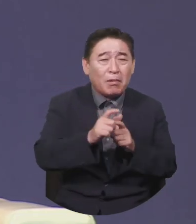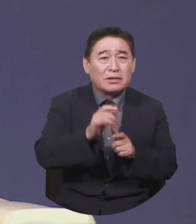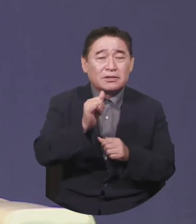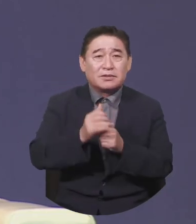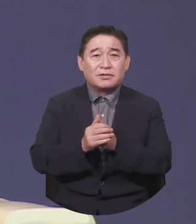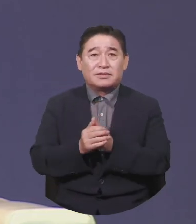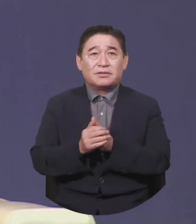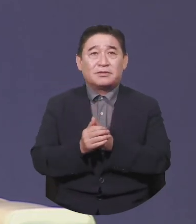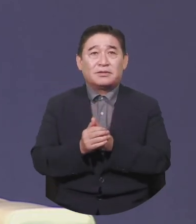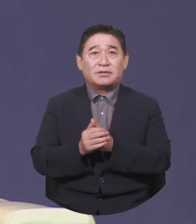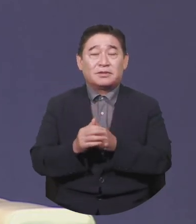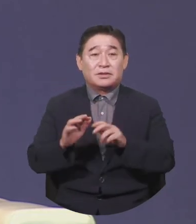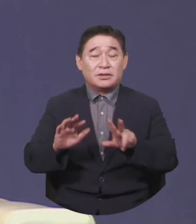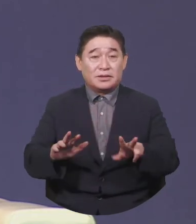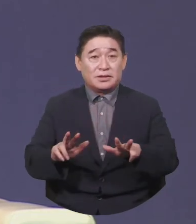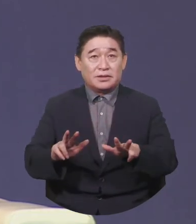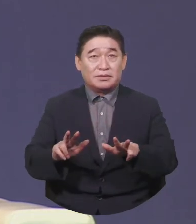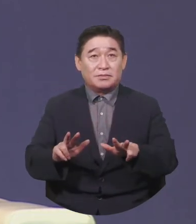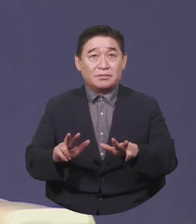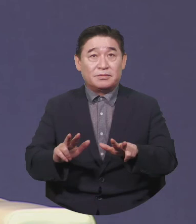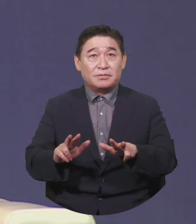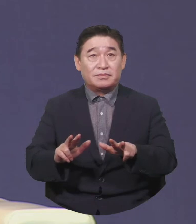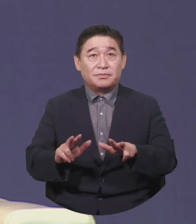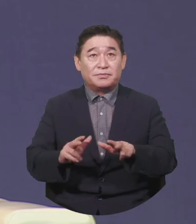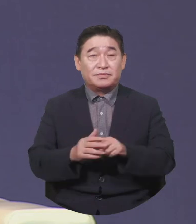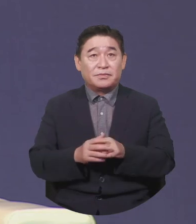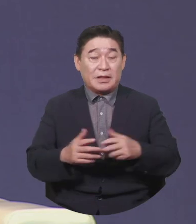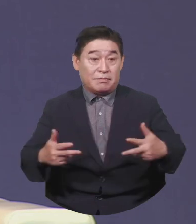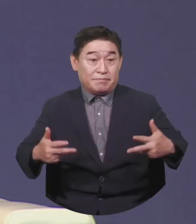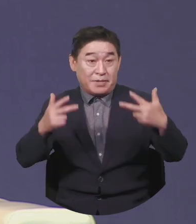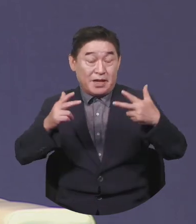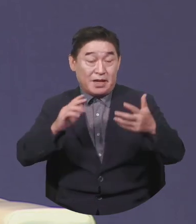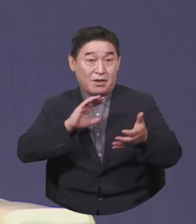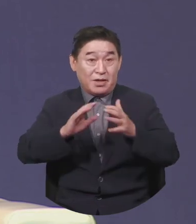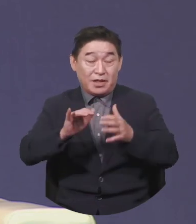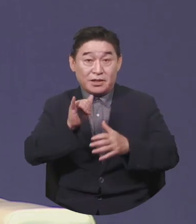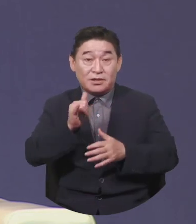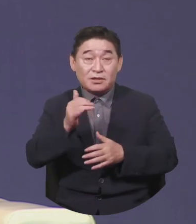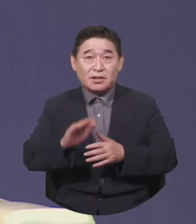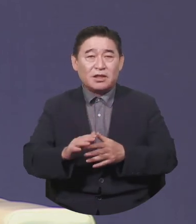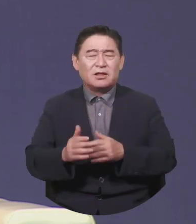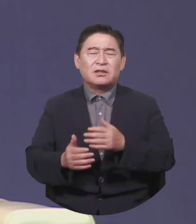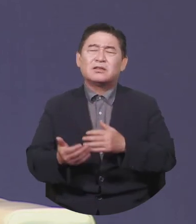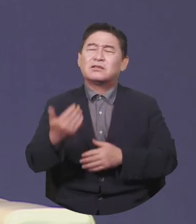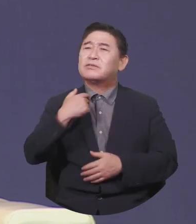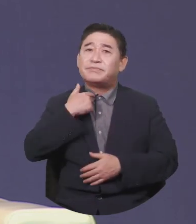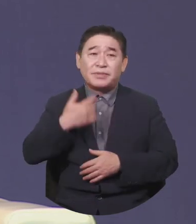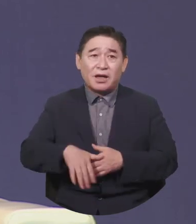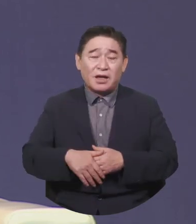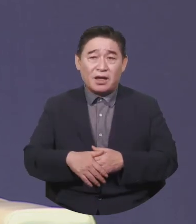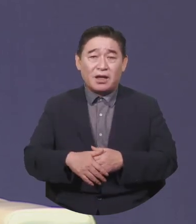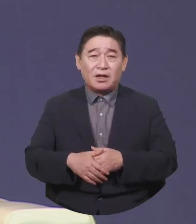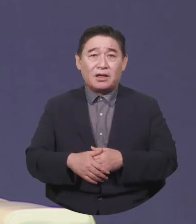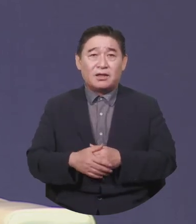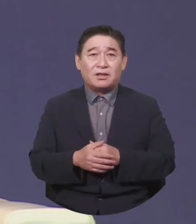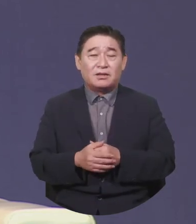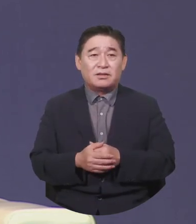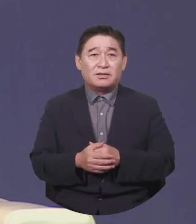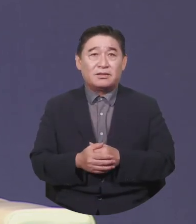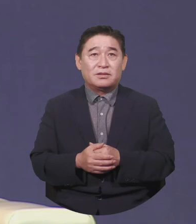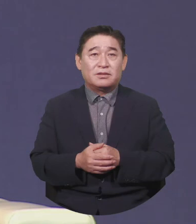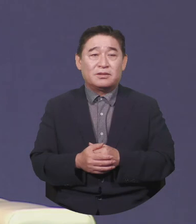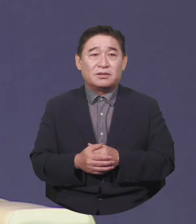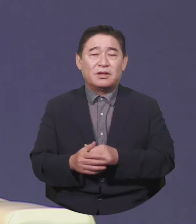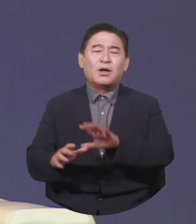over the world, and that we never envisioned, and it was not possible. And everything that we have taken out of COVID, the